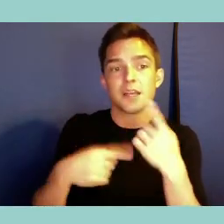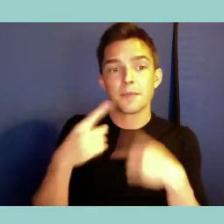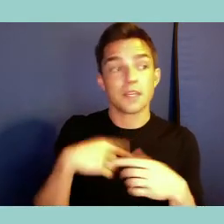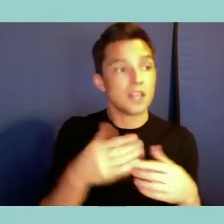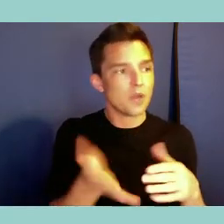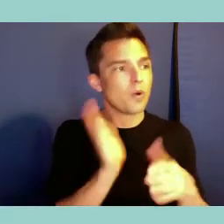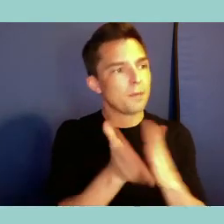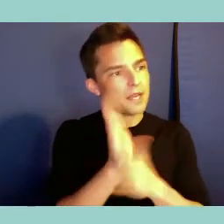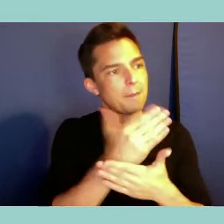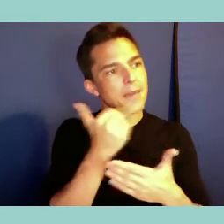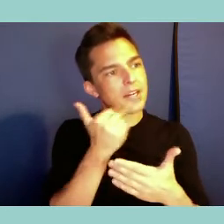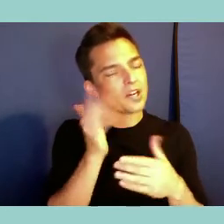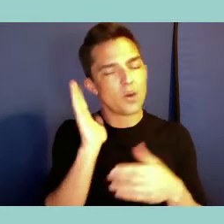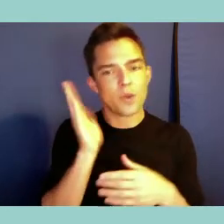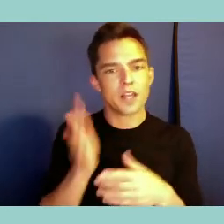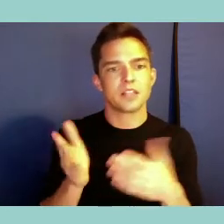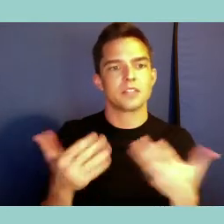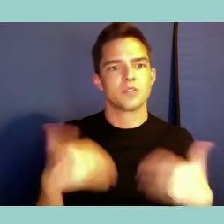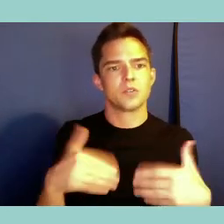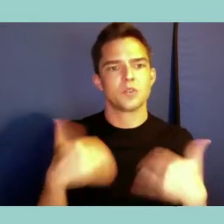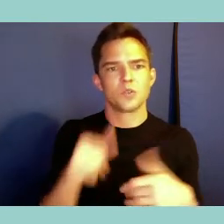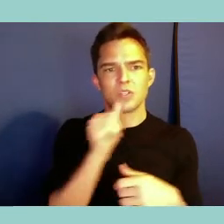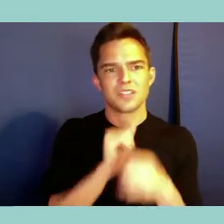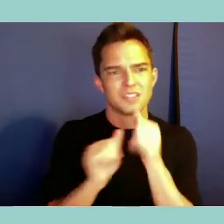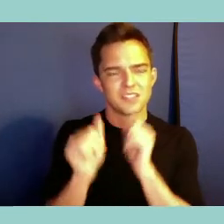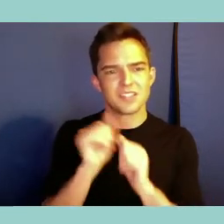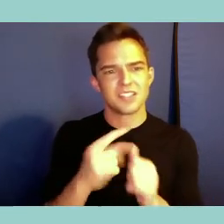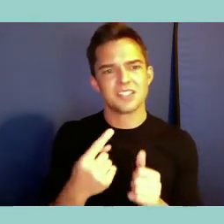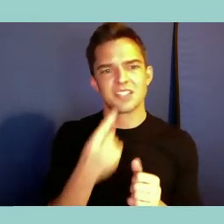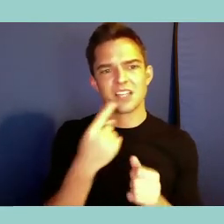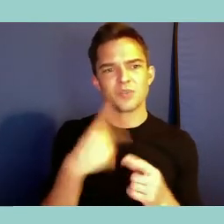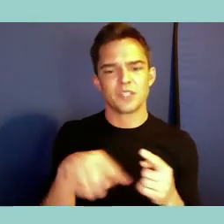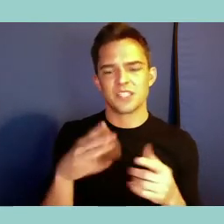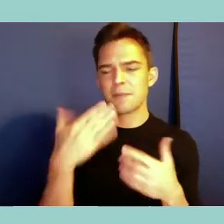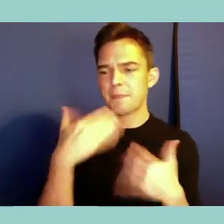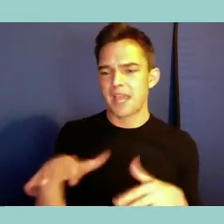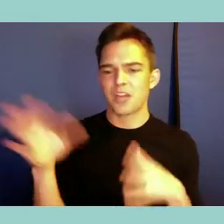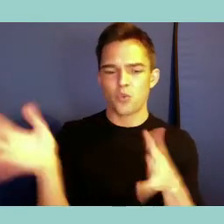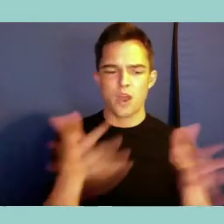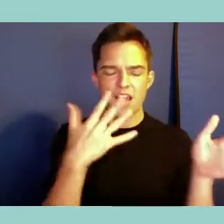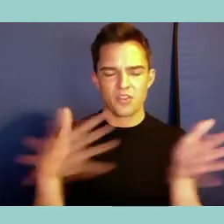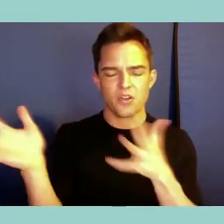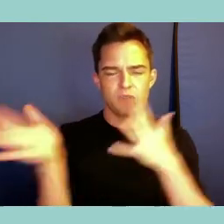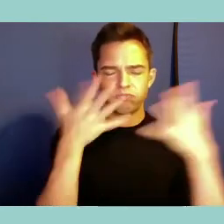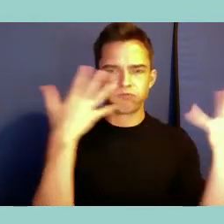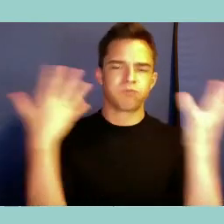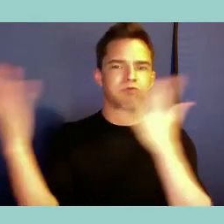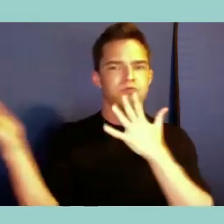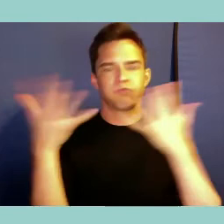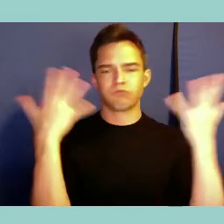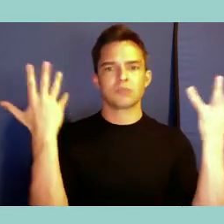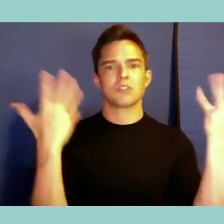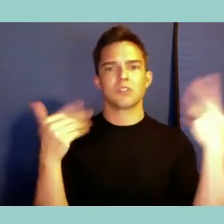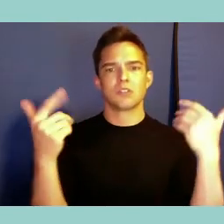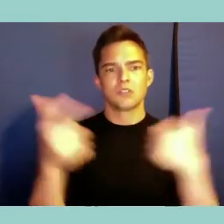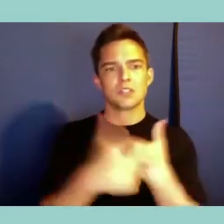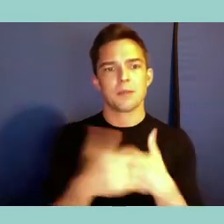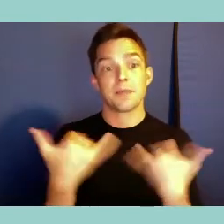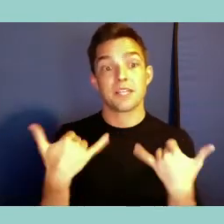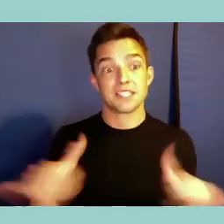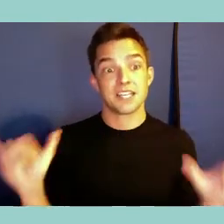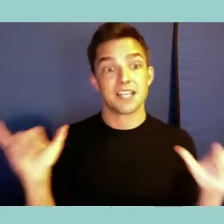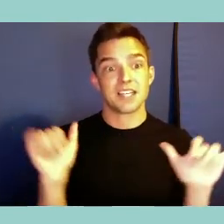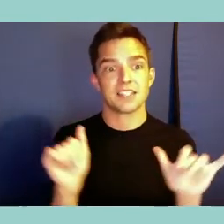gets better. It's hard to see when all I get is bad weather. No, but still